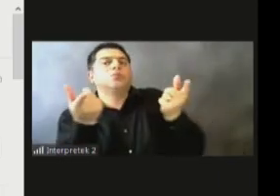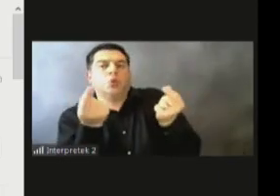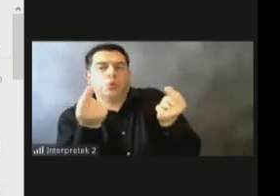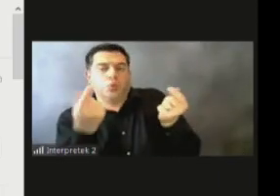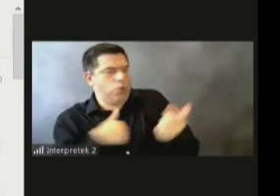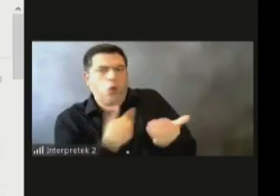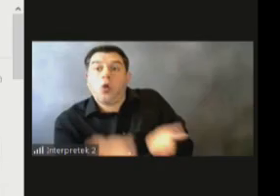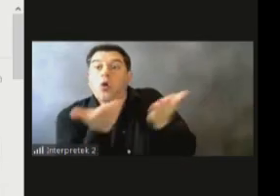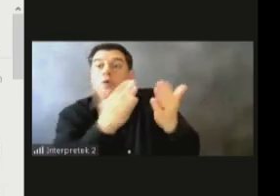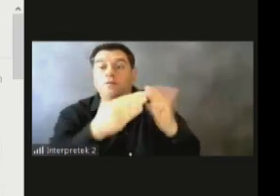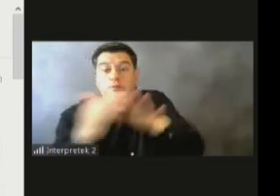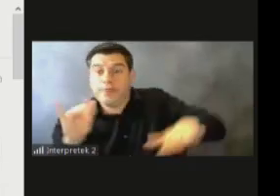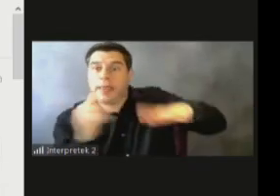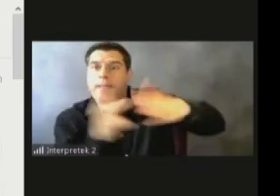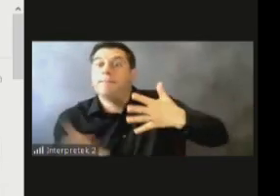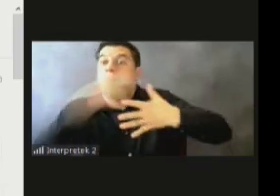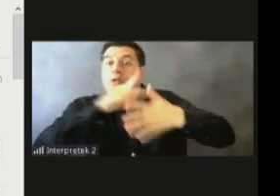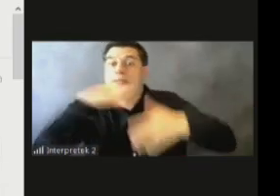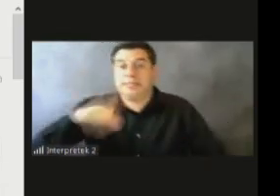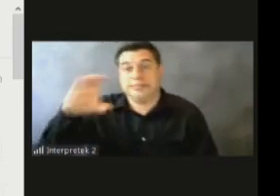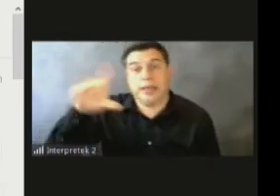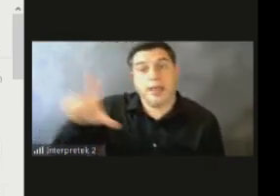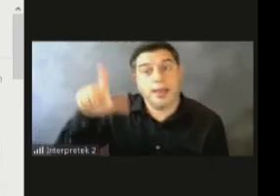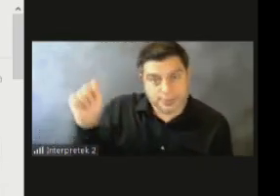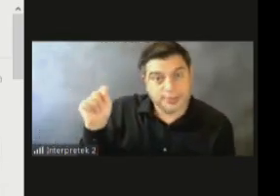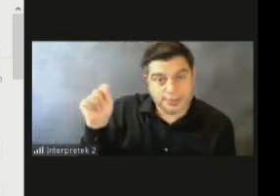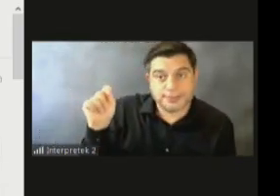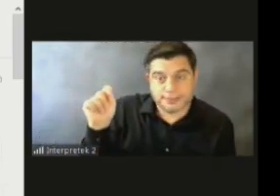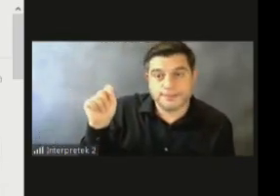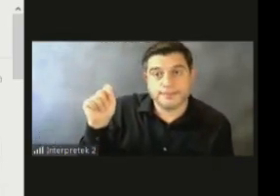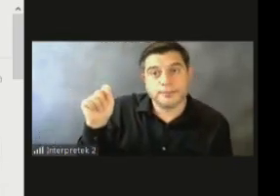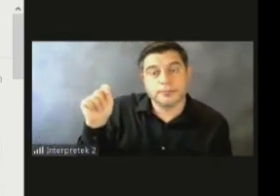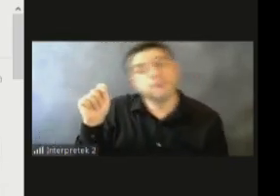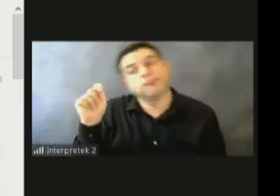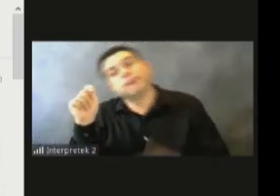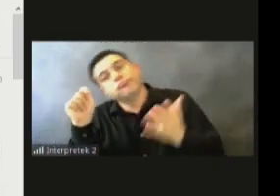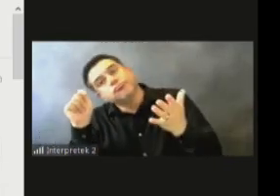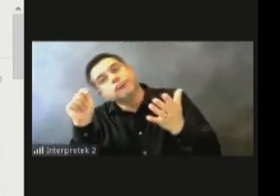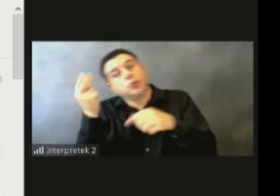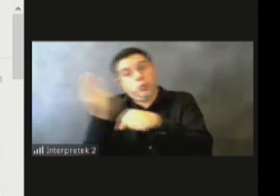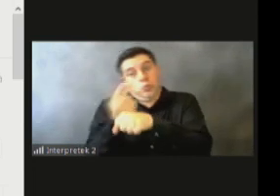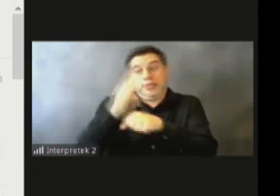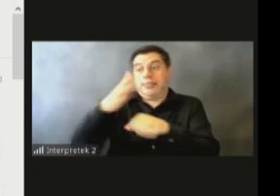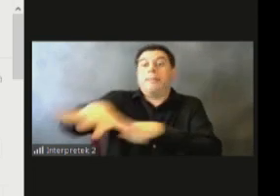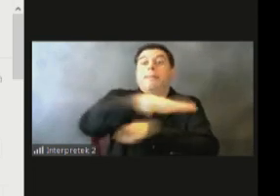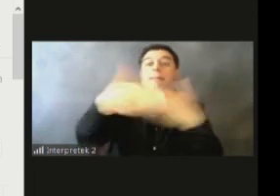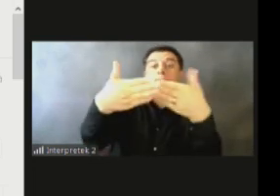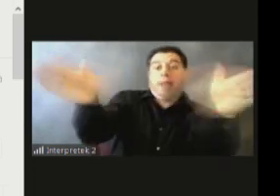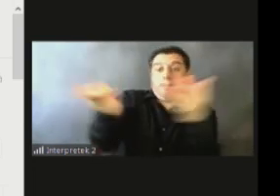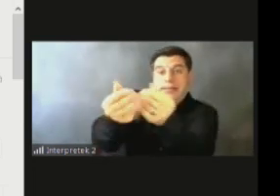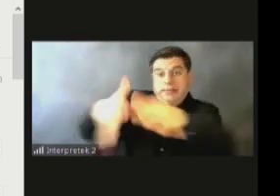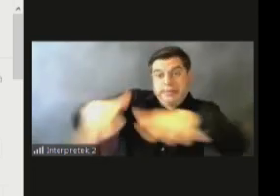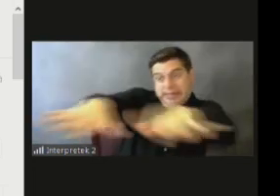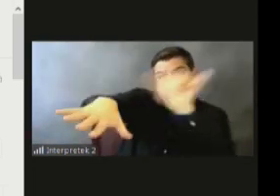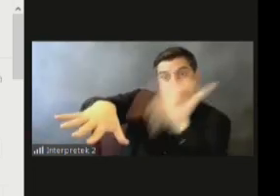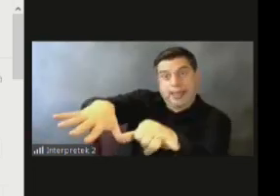land trust and permanent affordability in general with use of the public land. So anytime even a rental developer